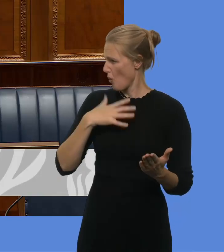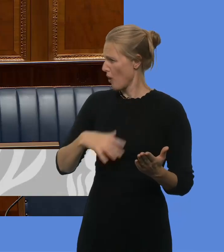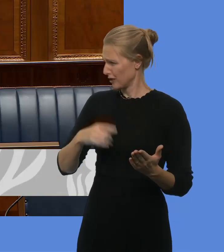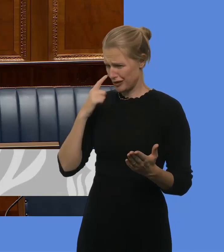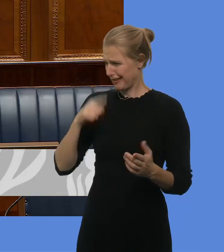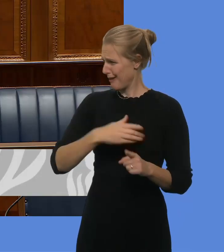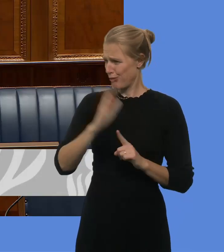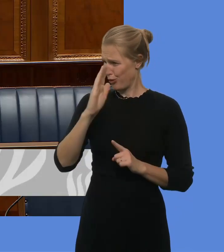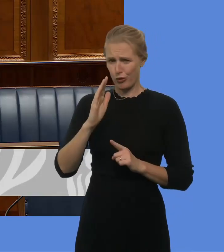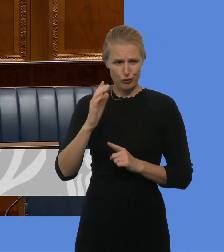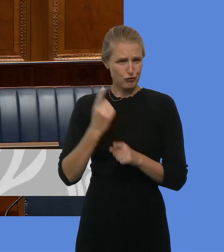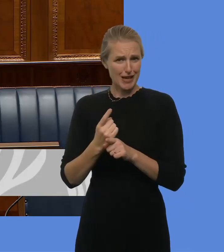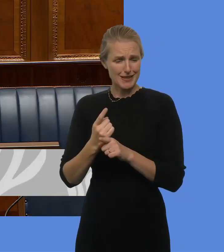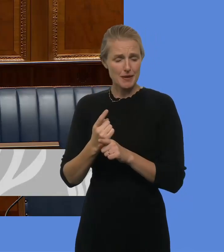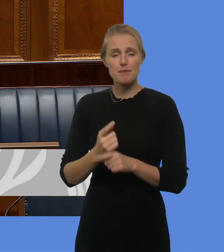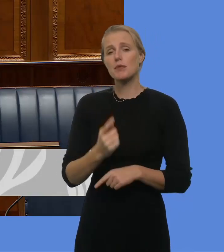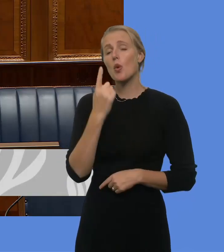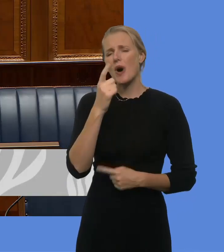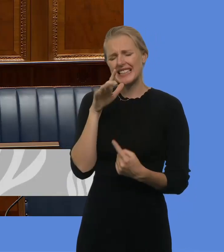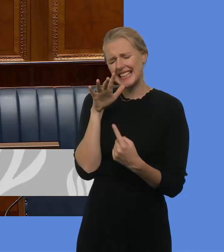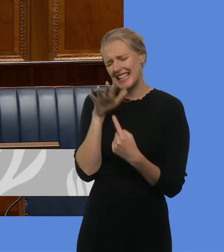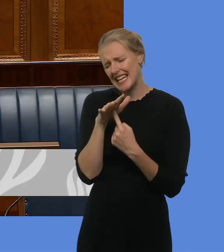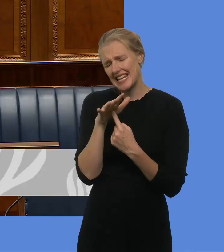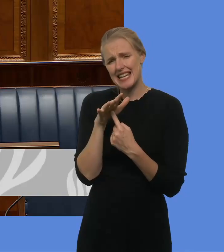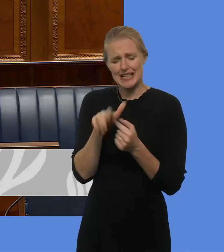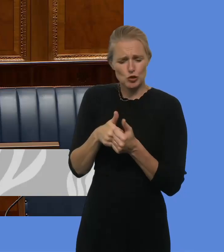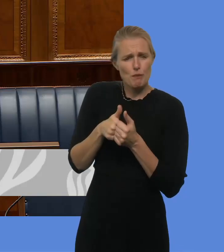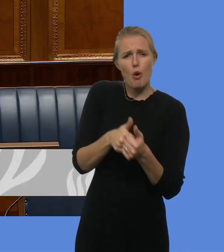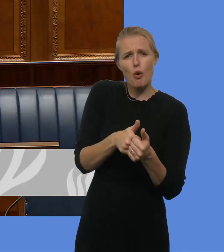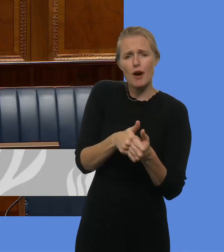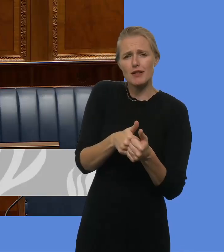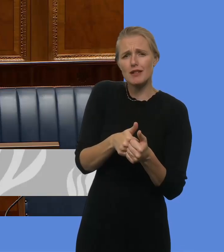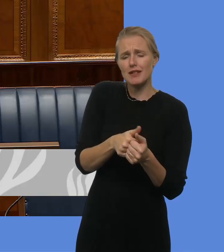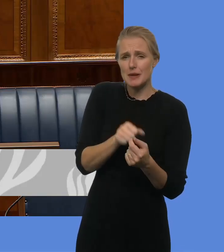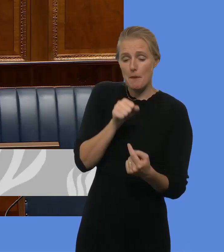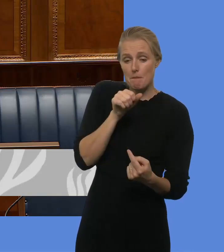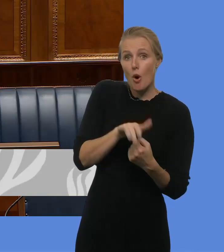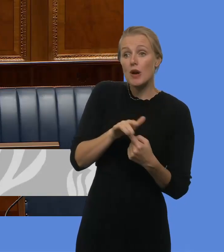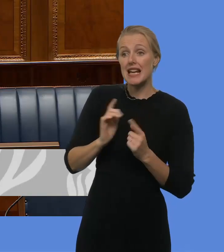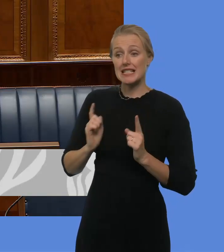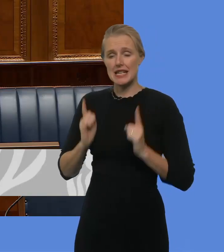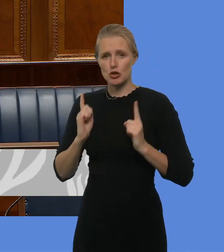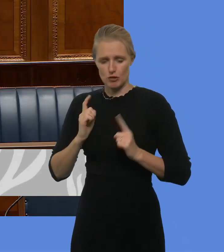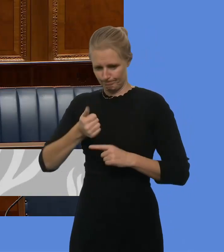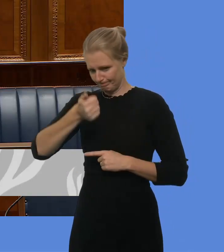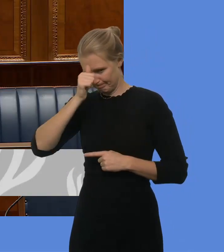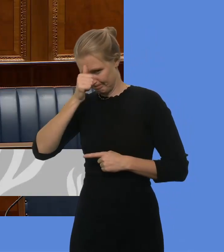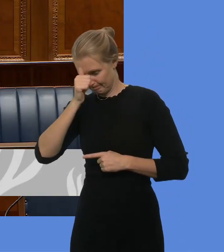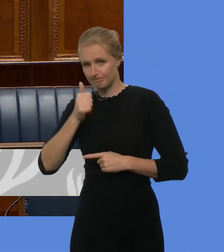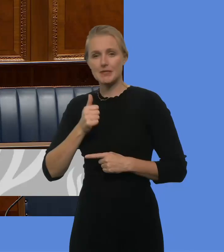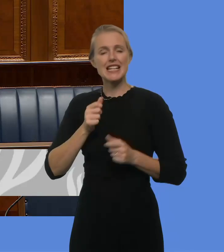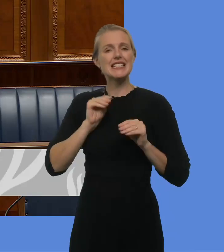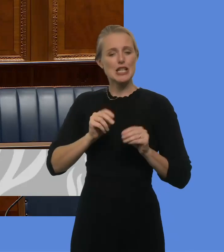One of the key interventions that ensures that deaf children can succeed is obviously that they're taught by very skilled teachers who can adapt teaching